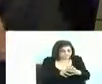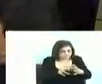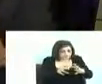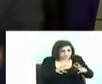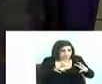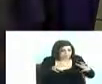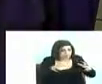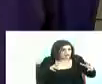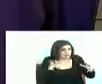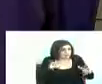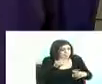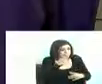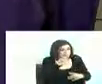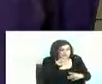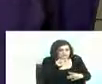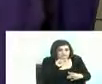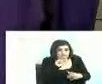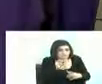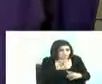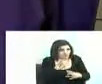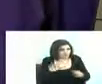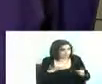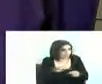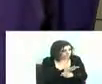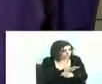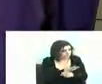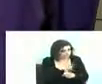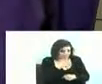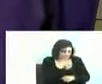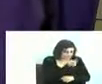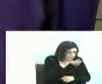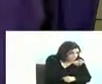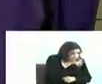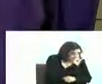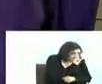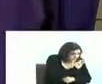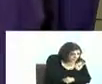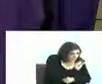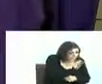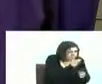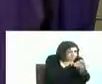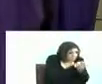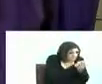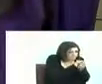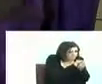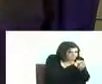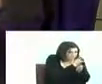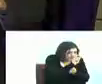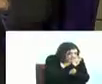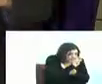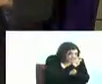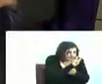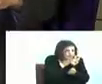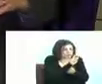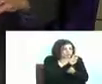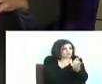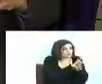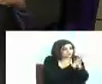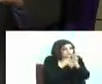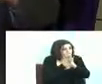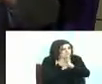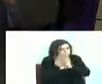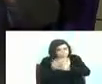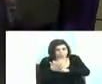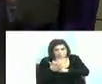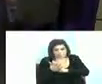It expands in a way that little bit of wheat that has been ground down into flour becomes the very